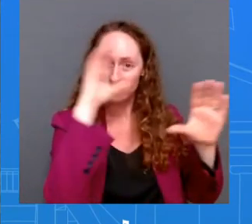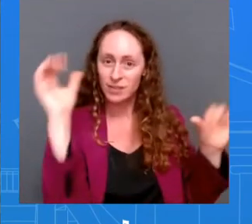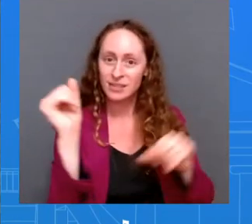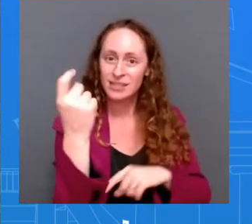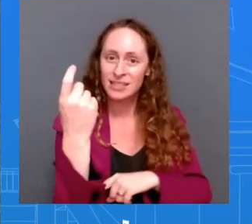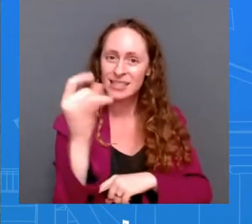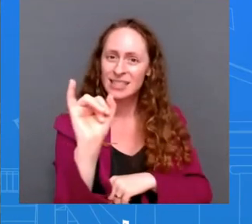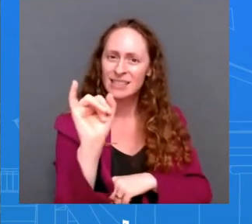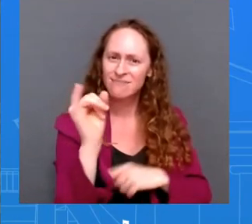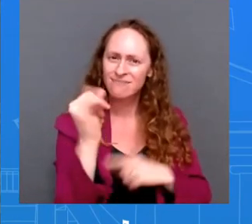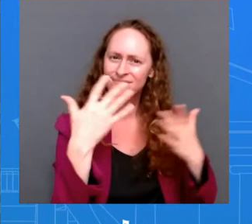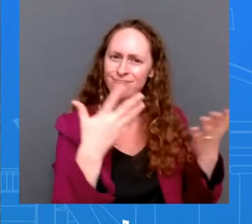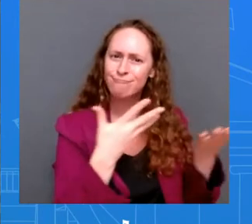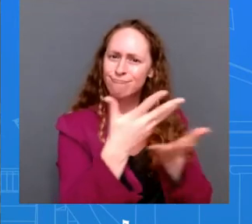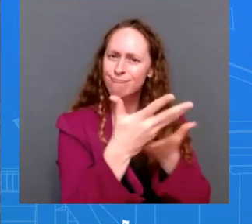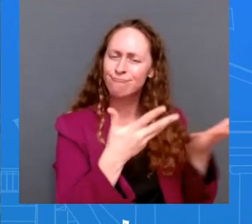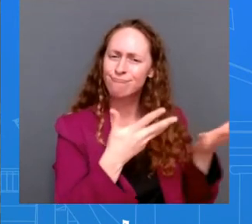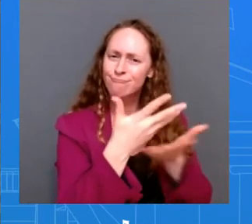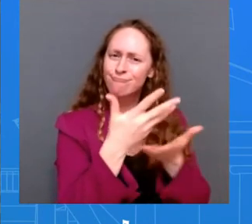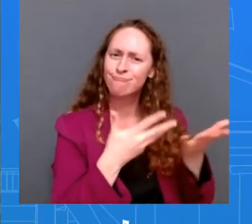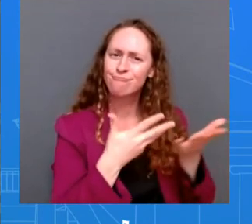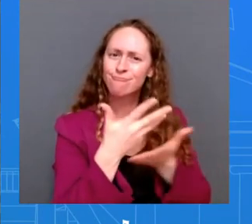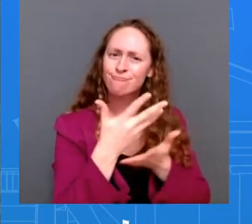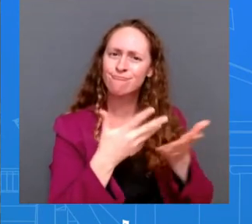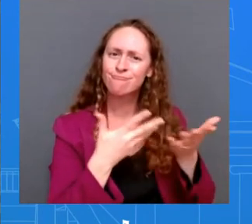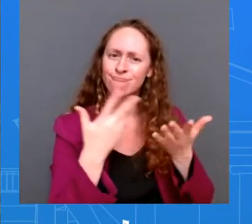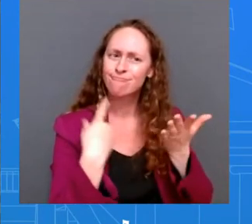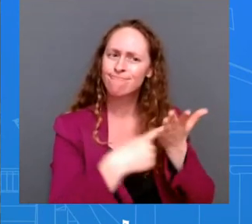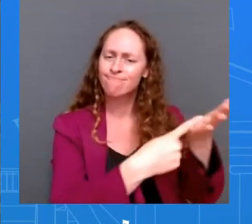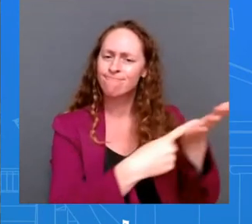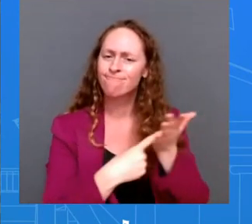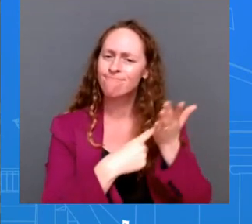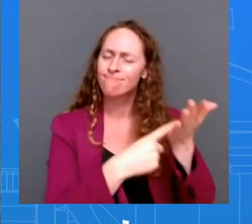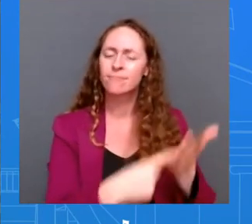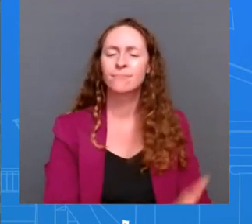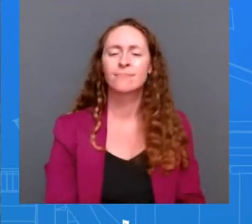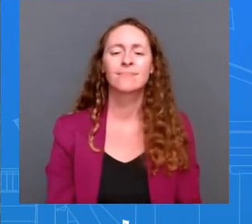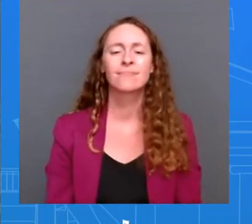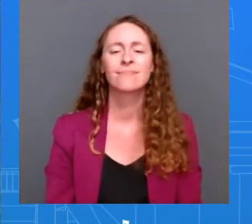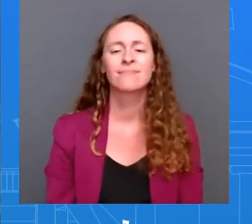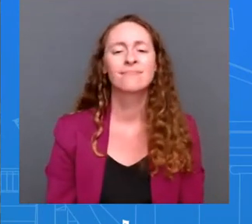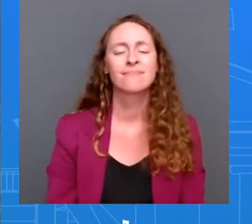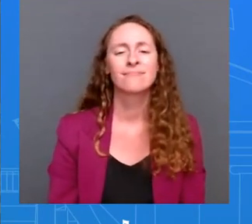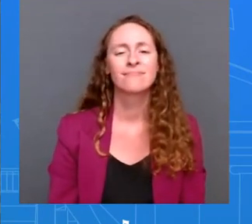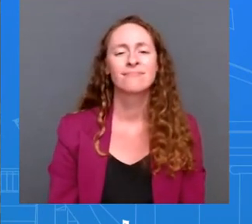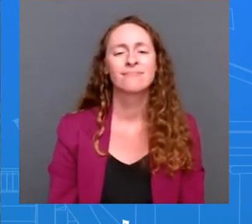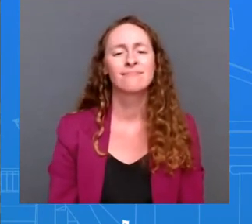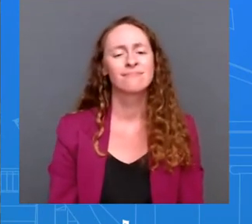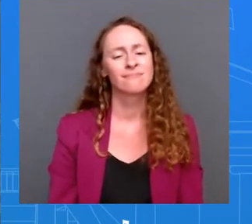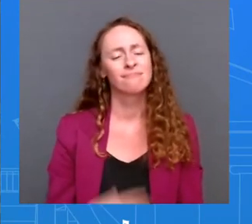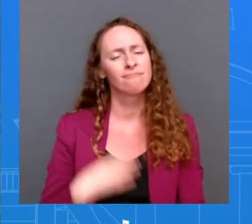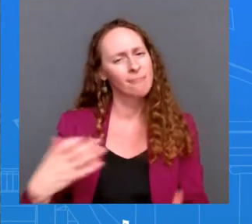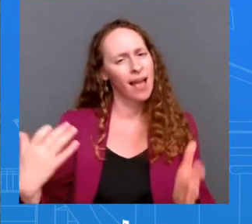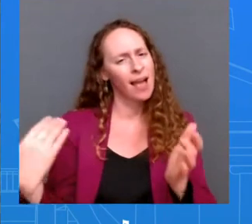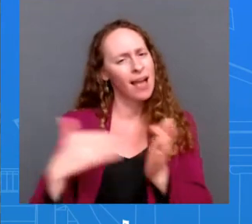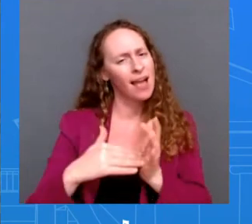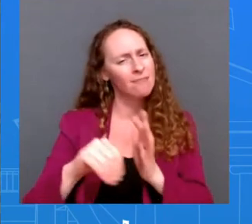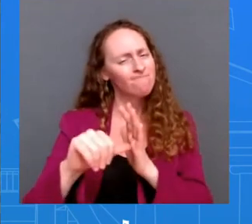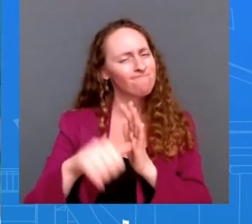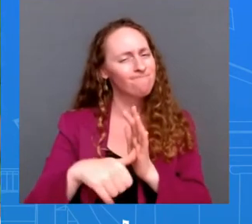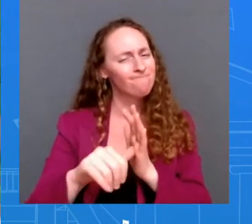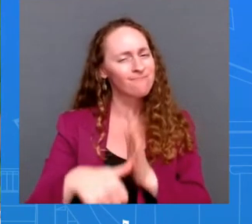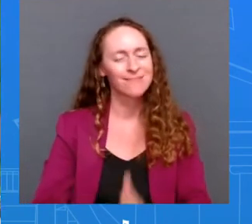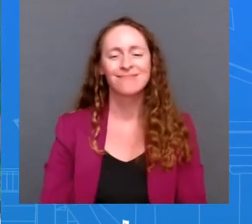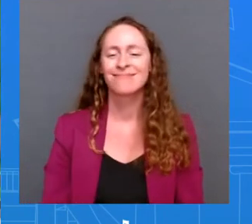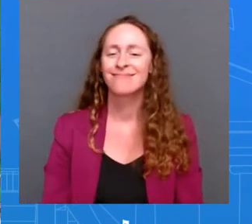so that is, I just want to make that really clear, and just, you know, they're the ones escalating here. Just the relationship